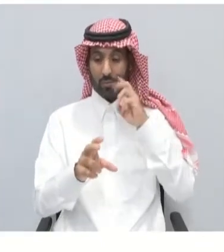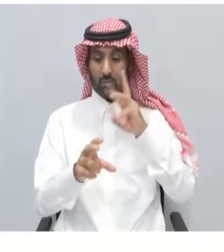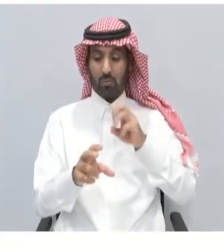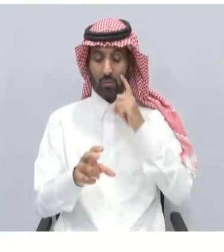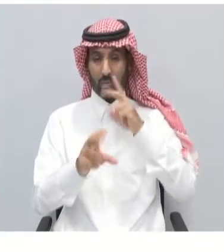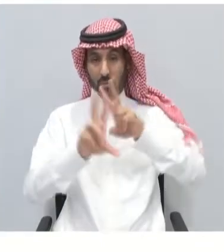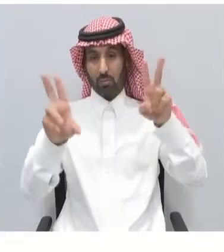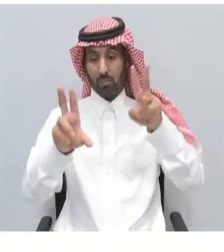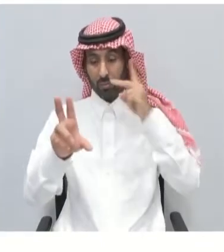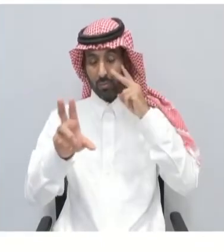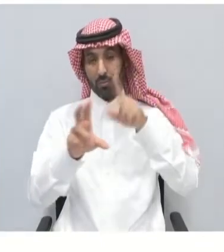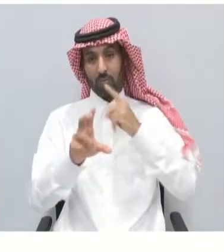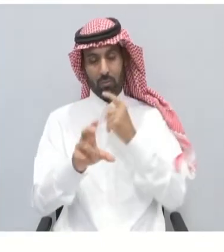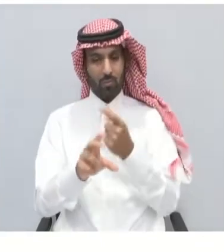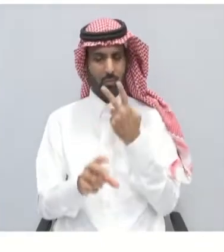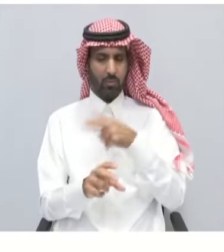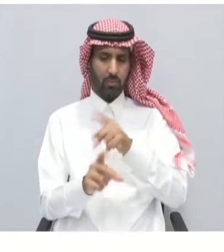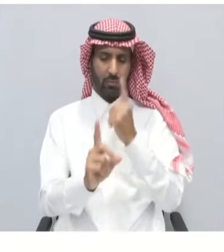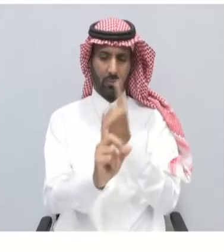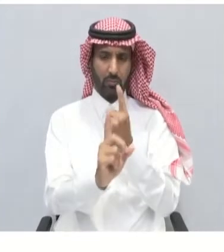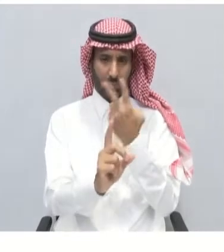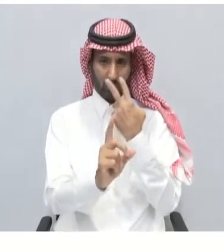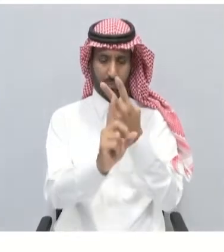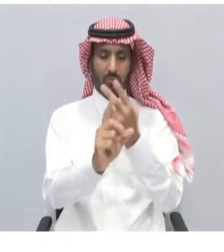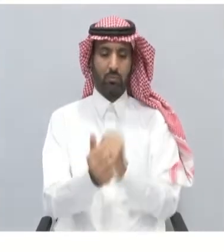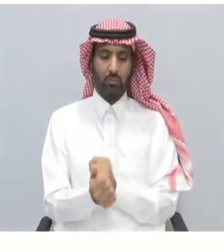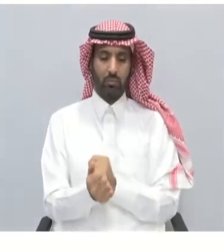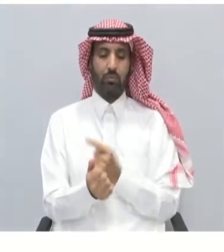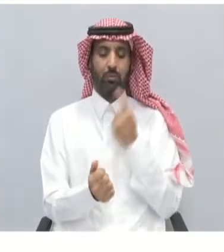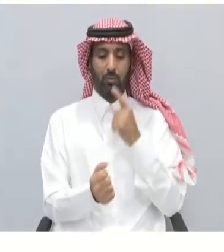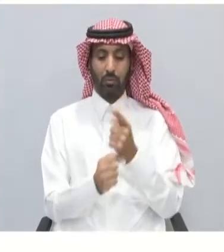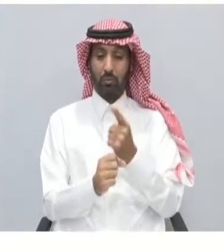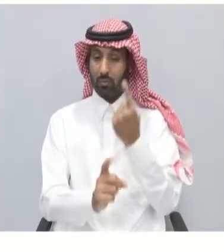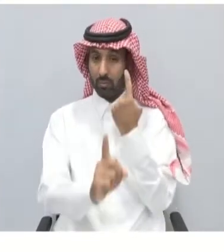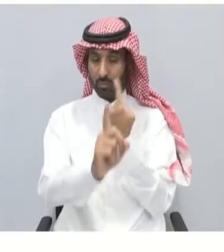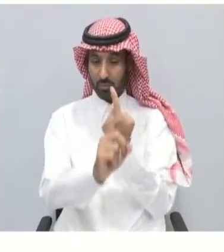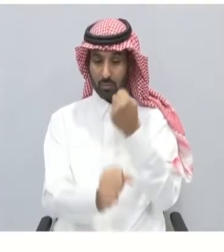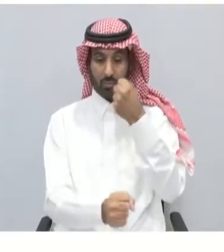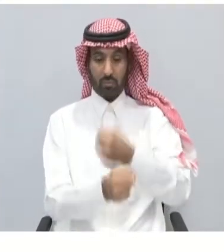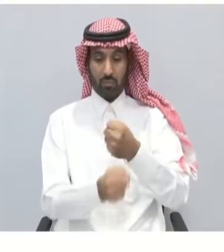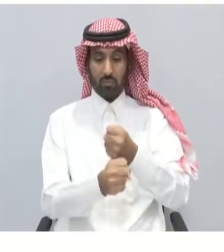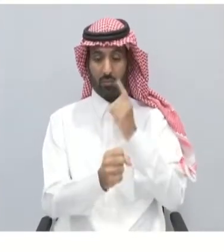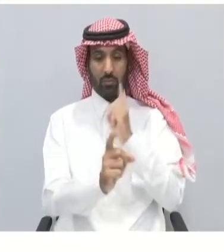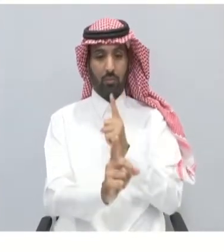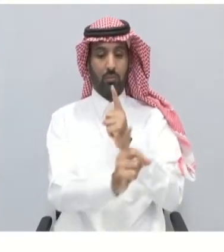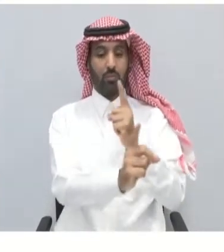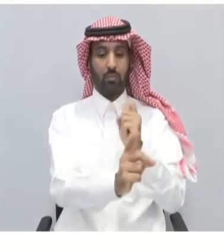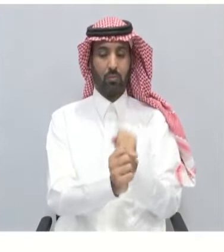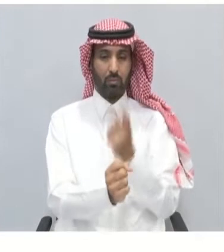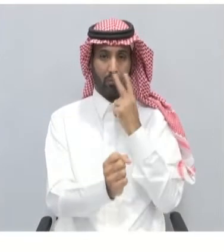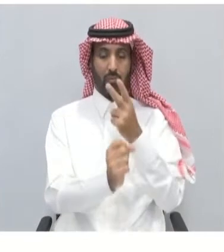show or game. So if someone is standing in your